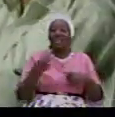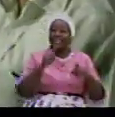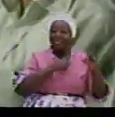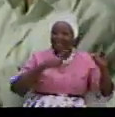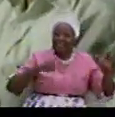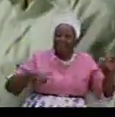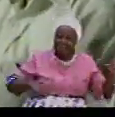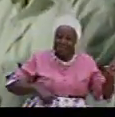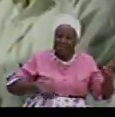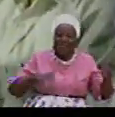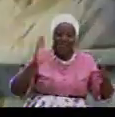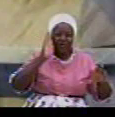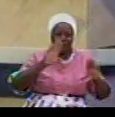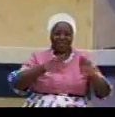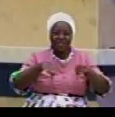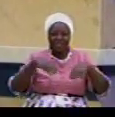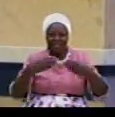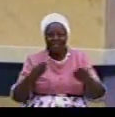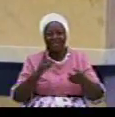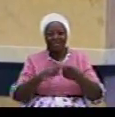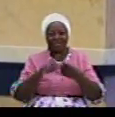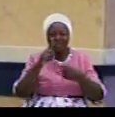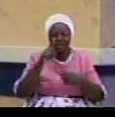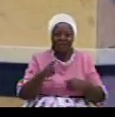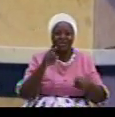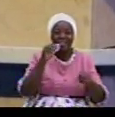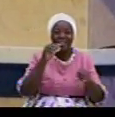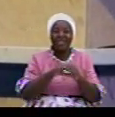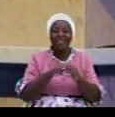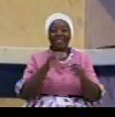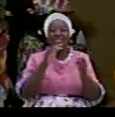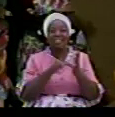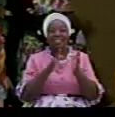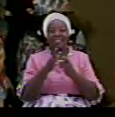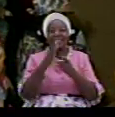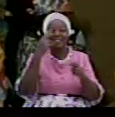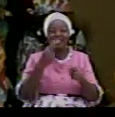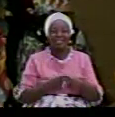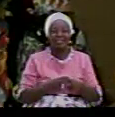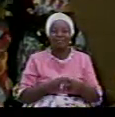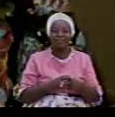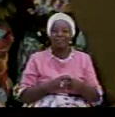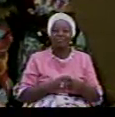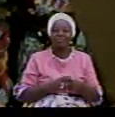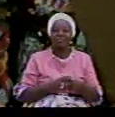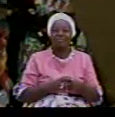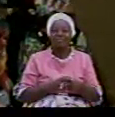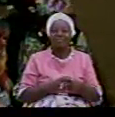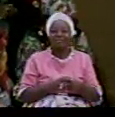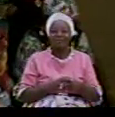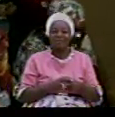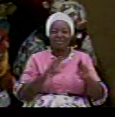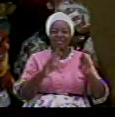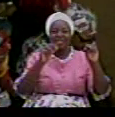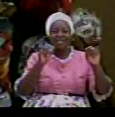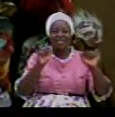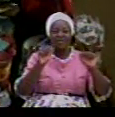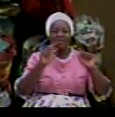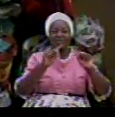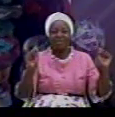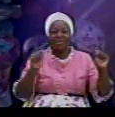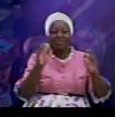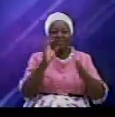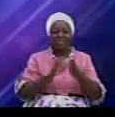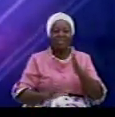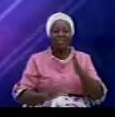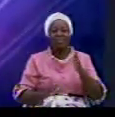will grant unto you in Jesus' name. Matthew chapter 18,